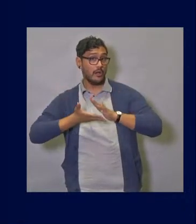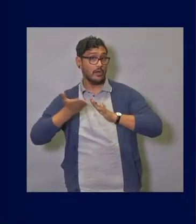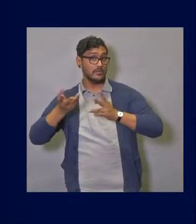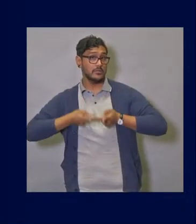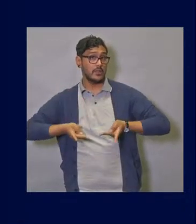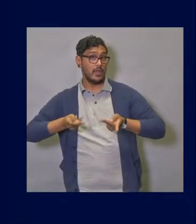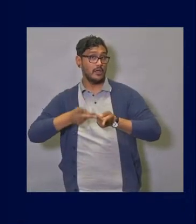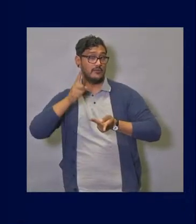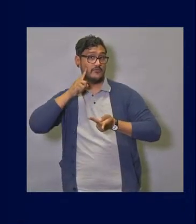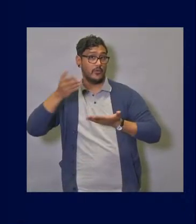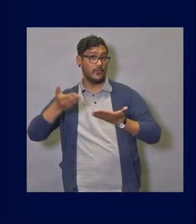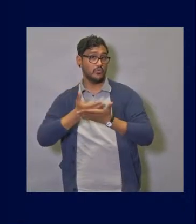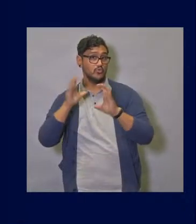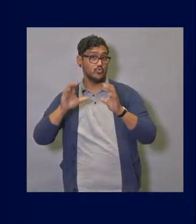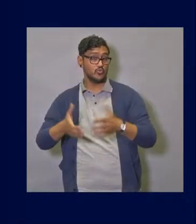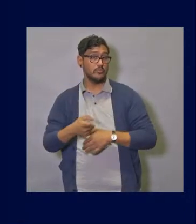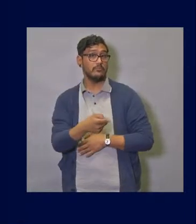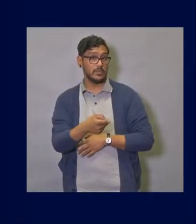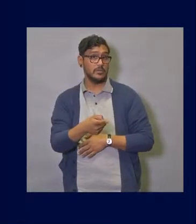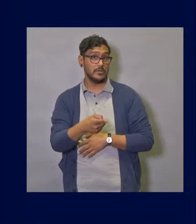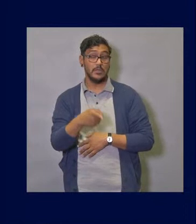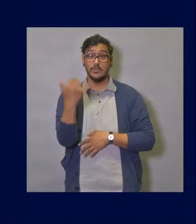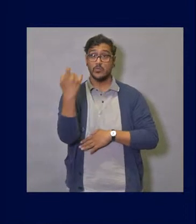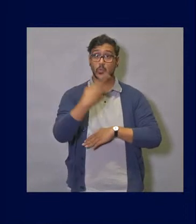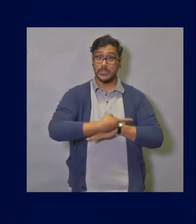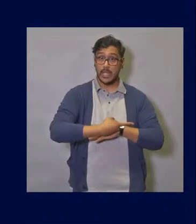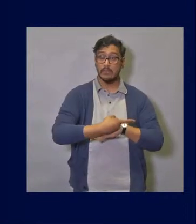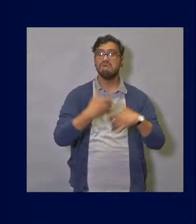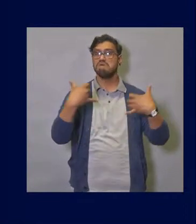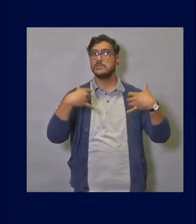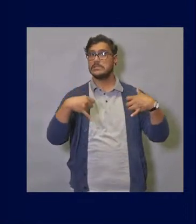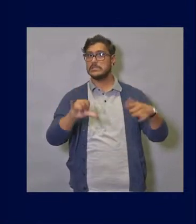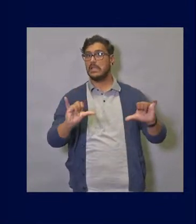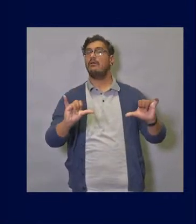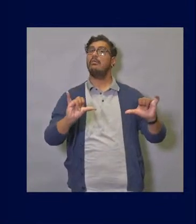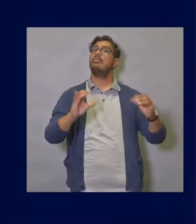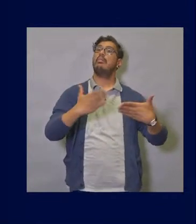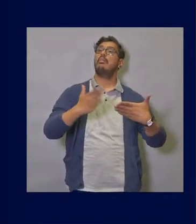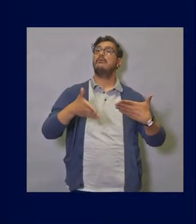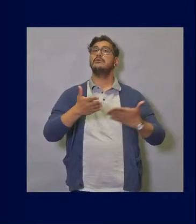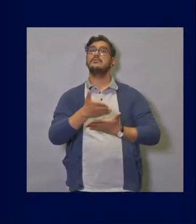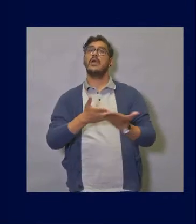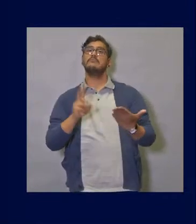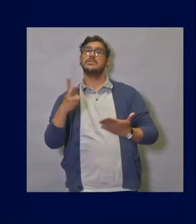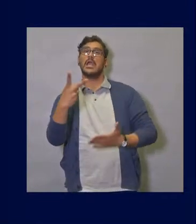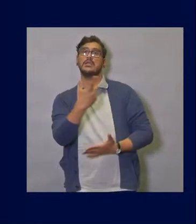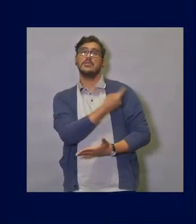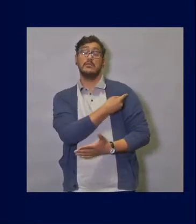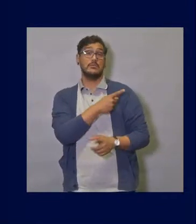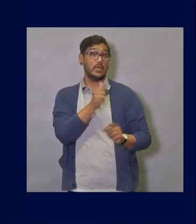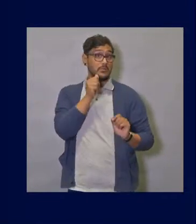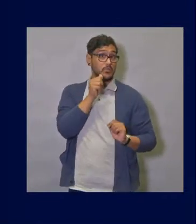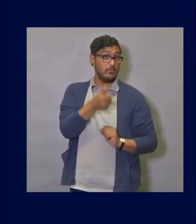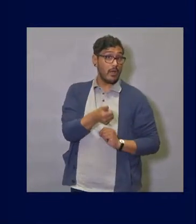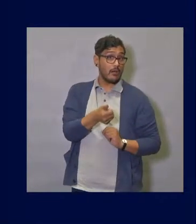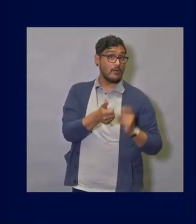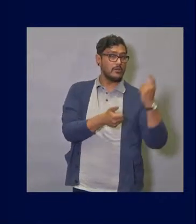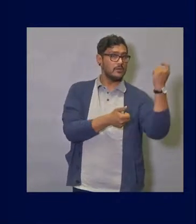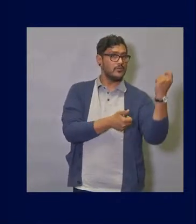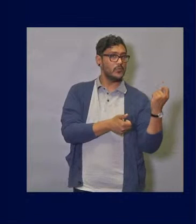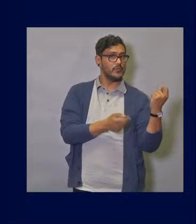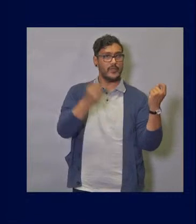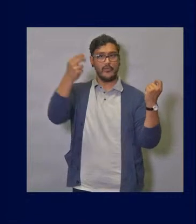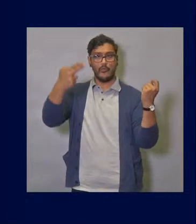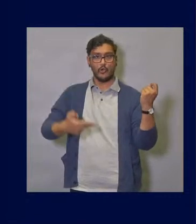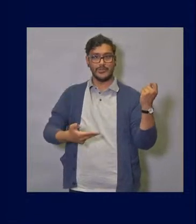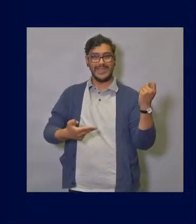eligible groups. Today, we're still finishing up some second doses, but starting tomorrow, Tuesdays and Thursdays of this